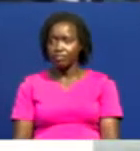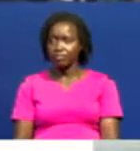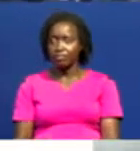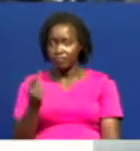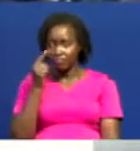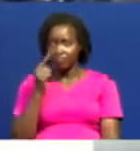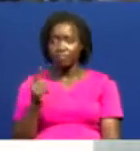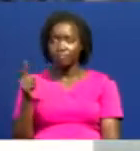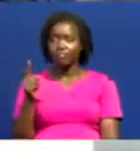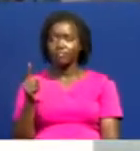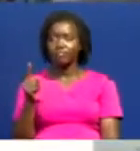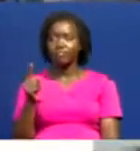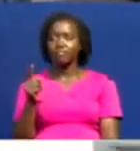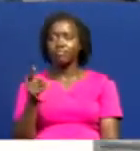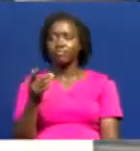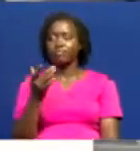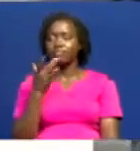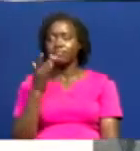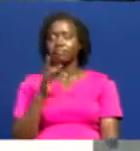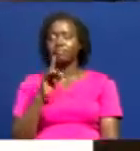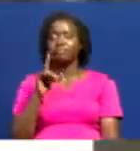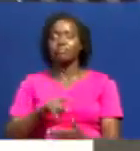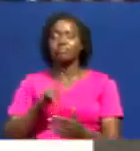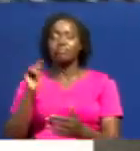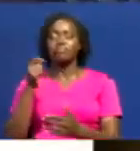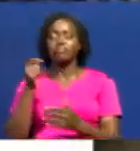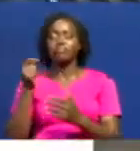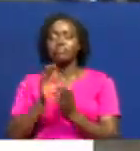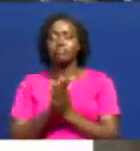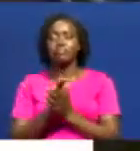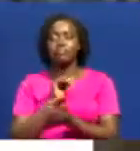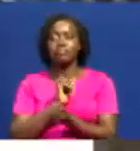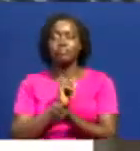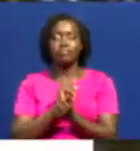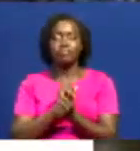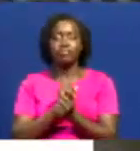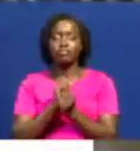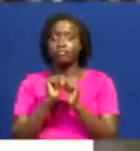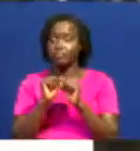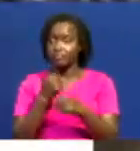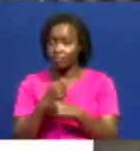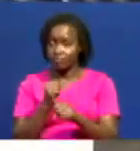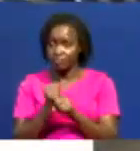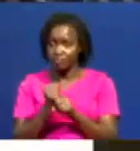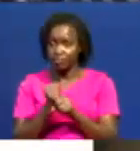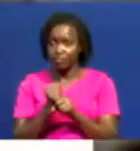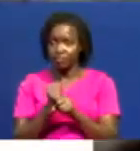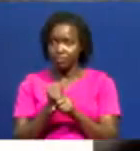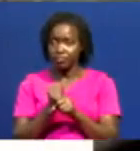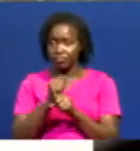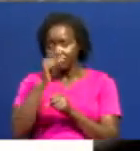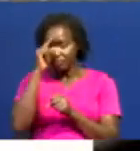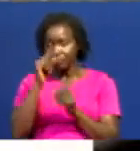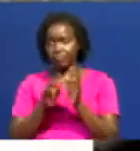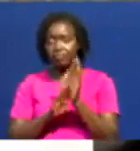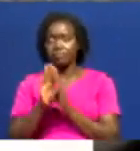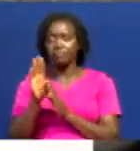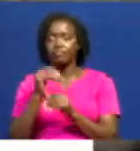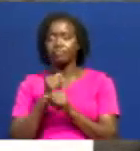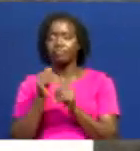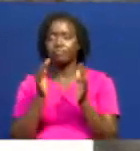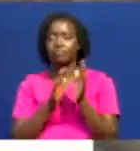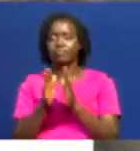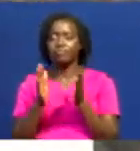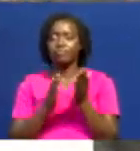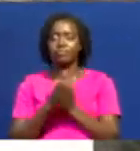This is just but a taste of what Kenya's correctional cottage industries can produce. The government has developed a work plan that